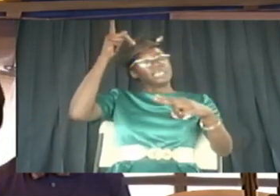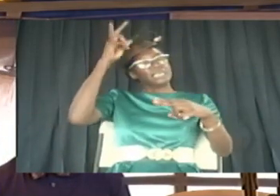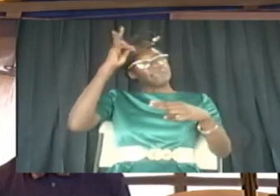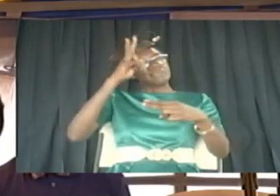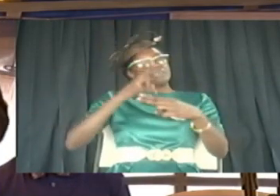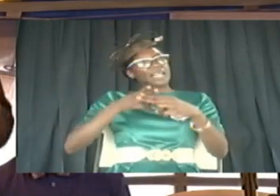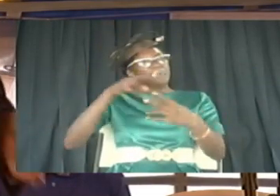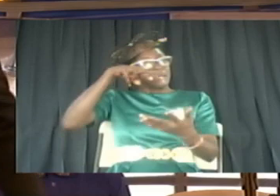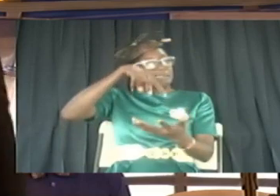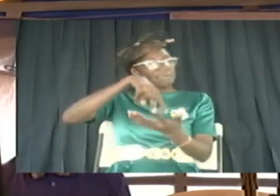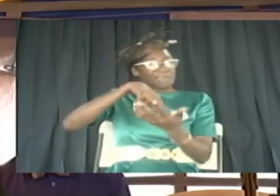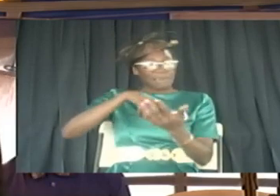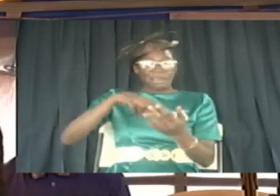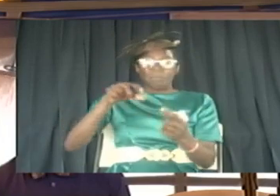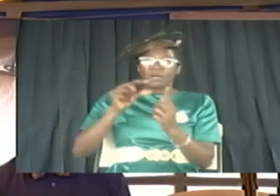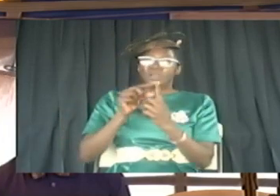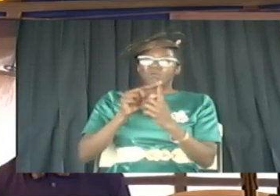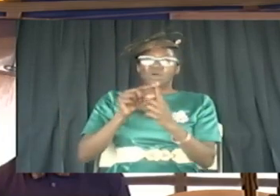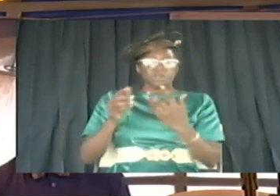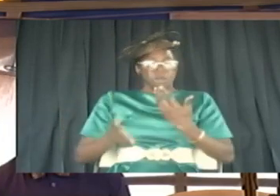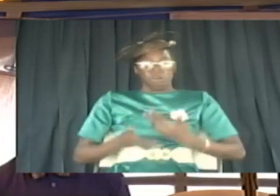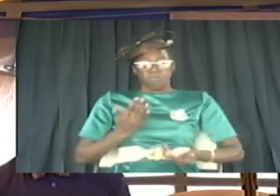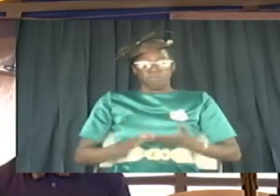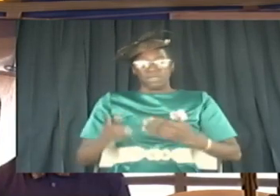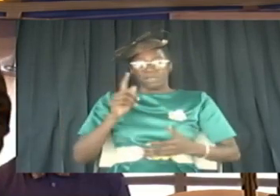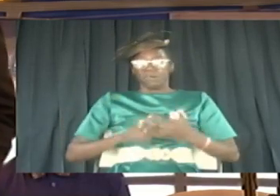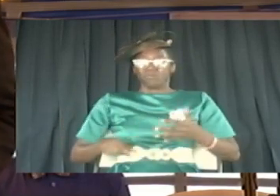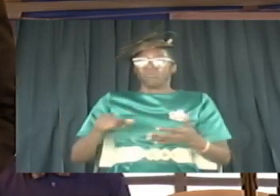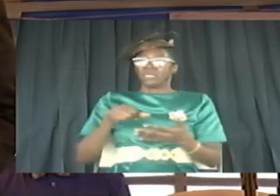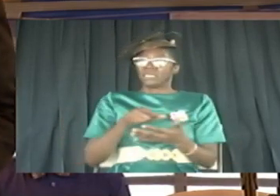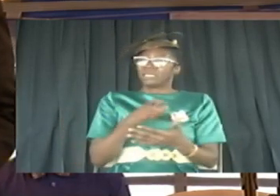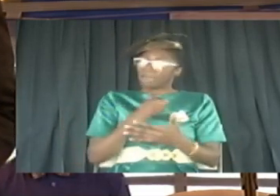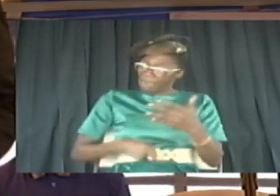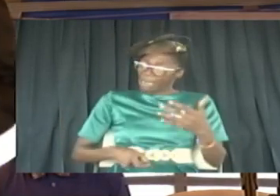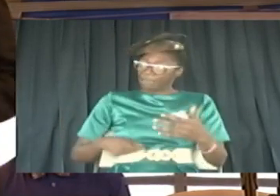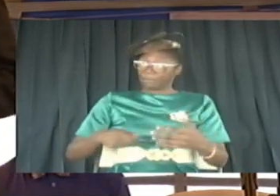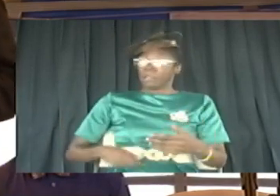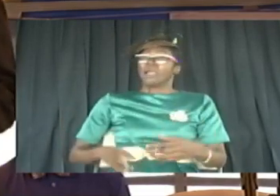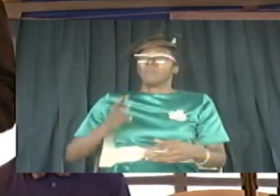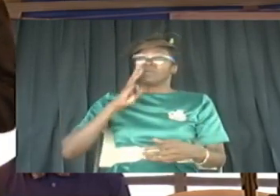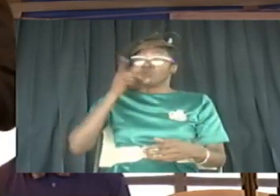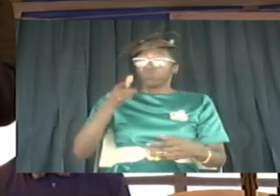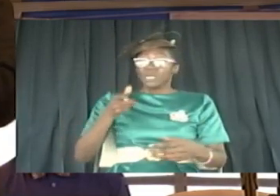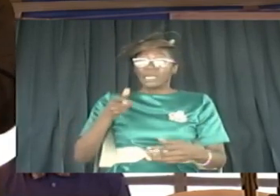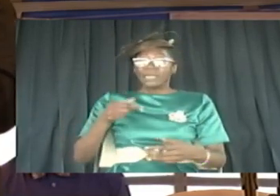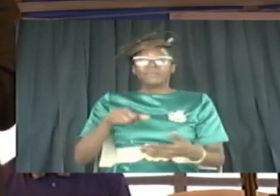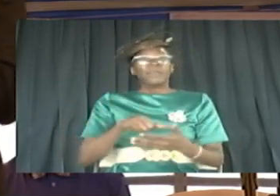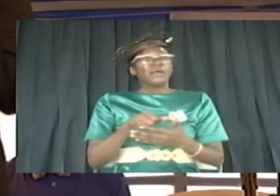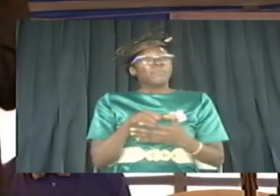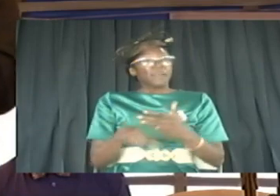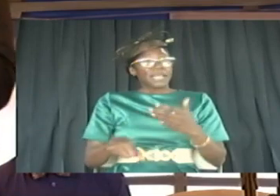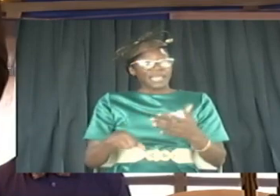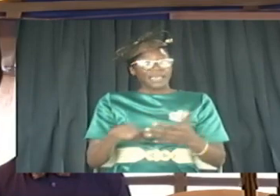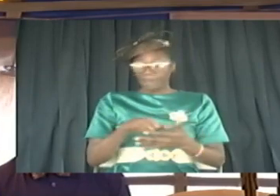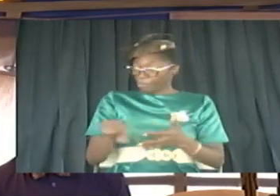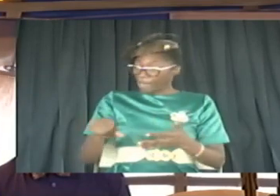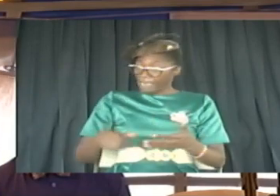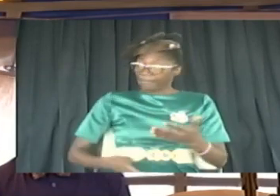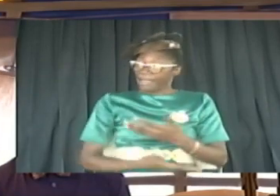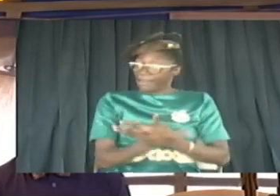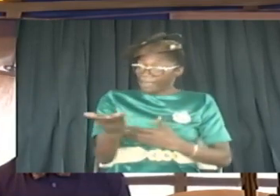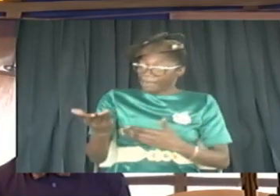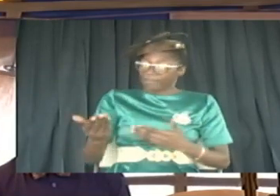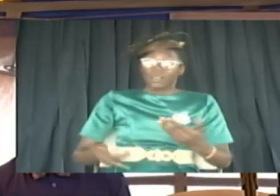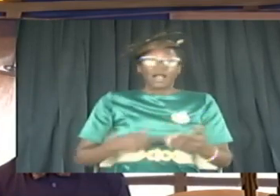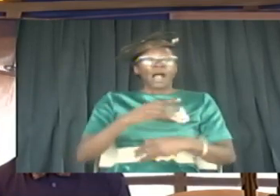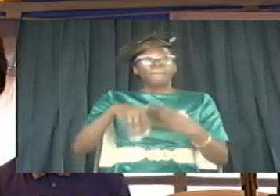God. It doesn't matter what it costs. I am willing to pay the price. There is something about God that he